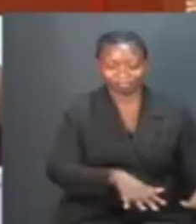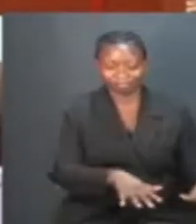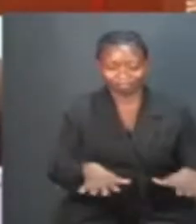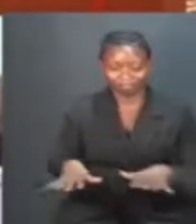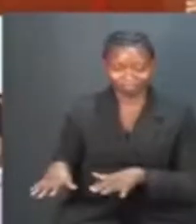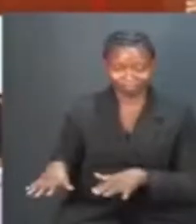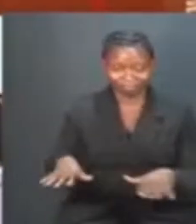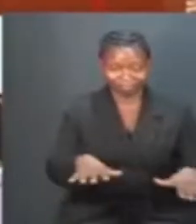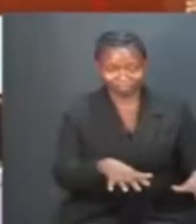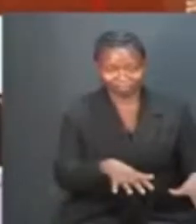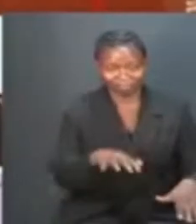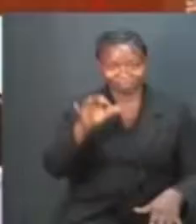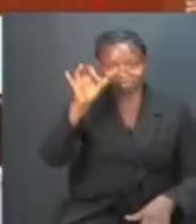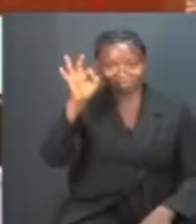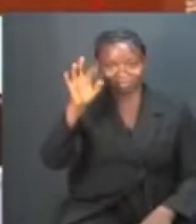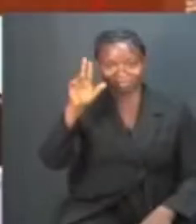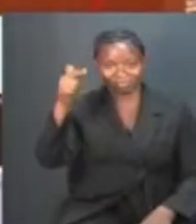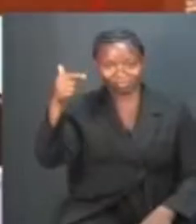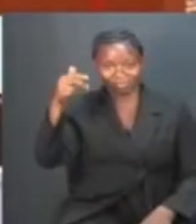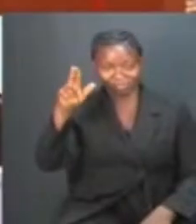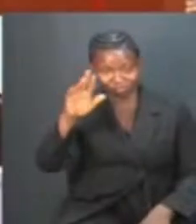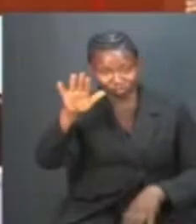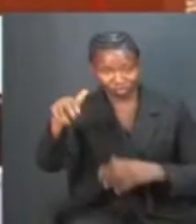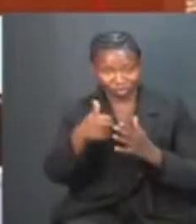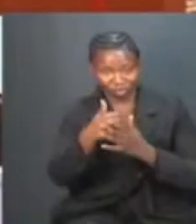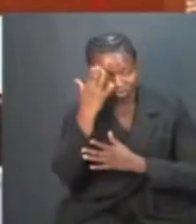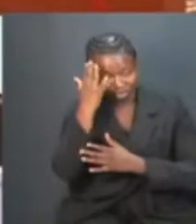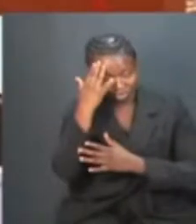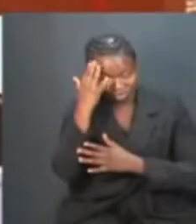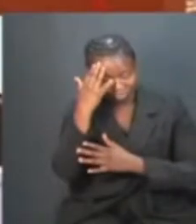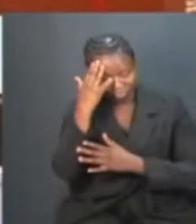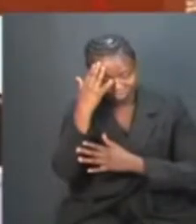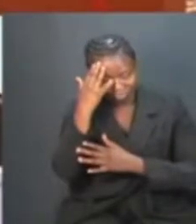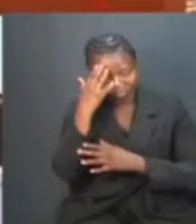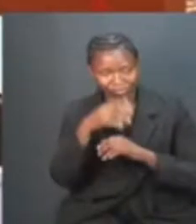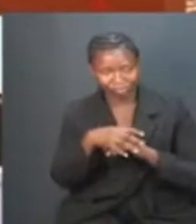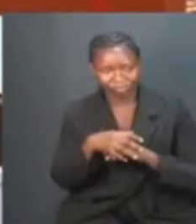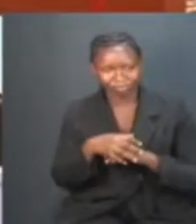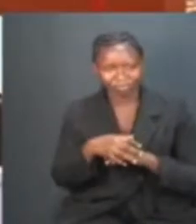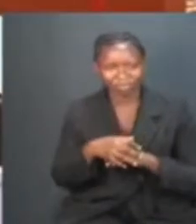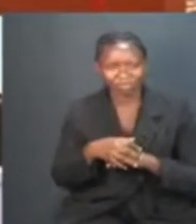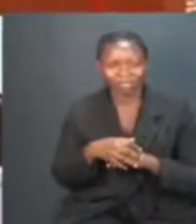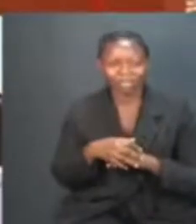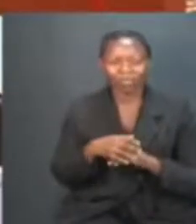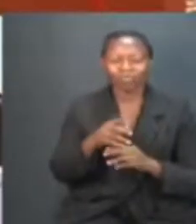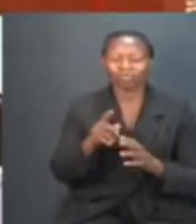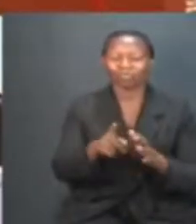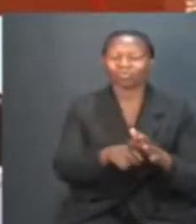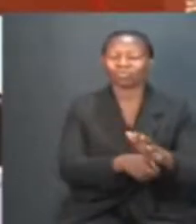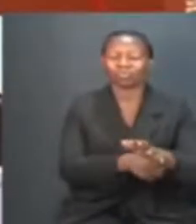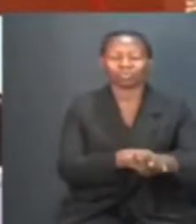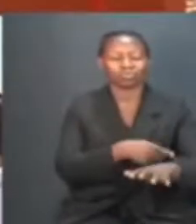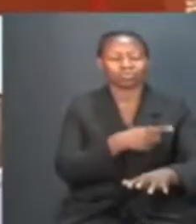batakari or smoke, as we have come to know, has been an age-long